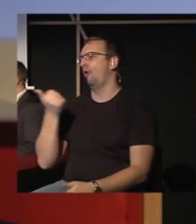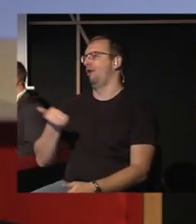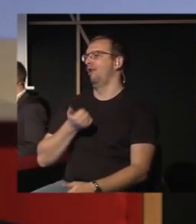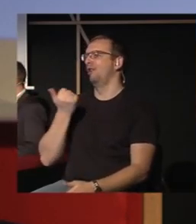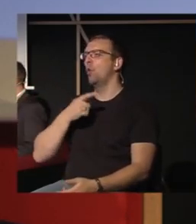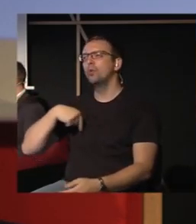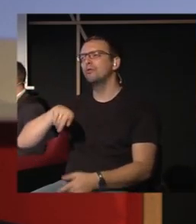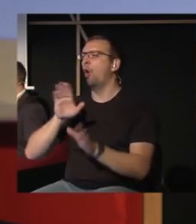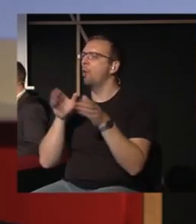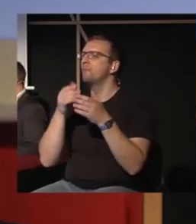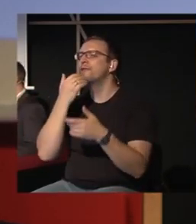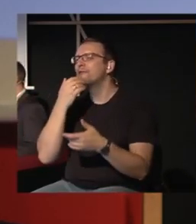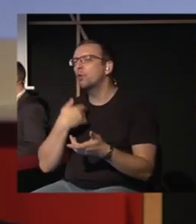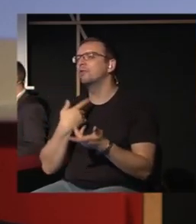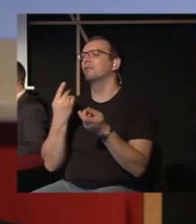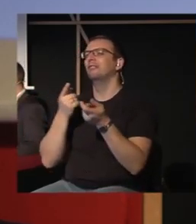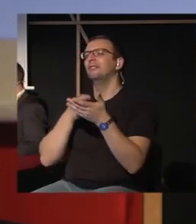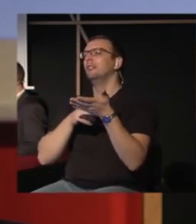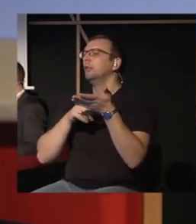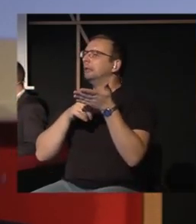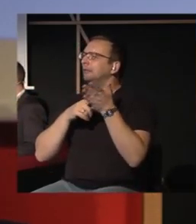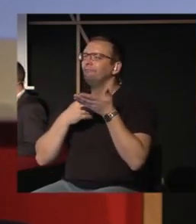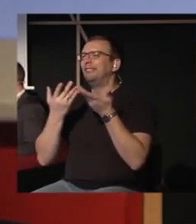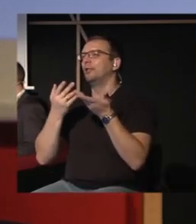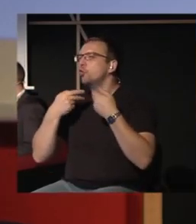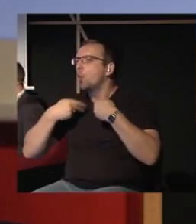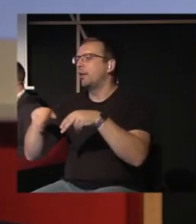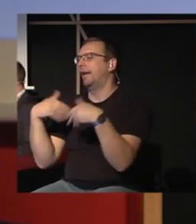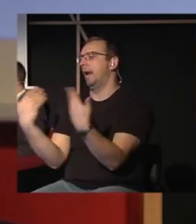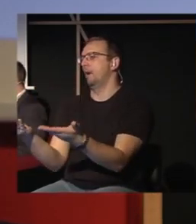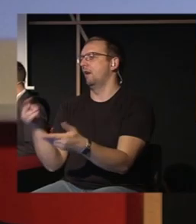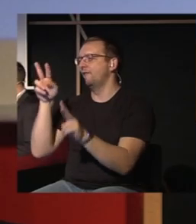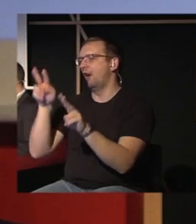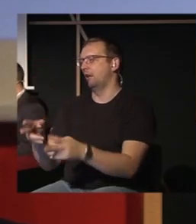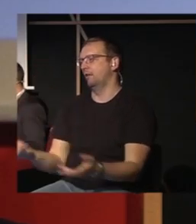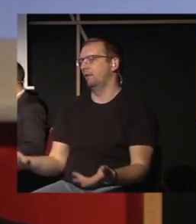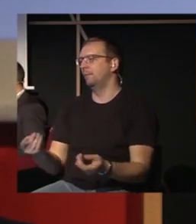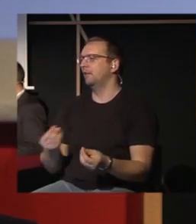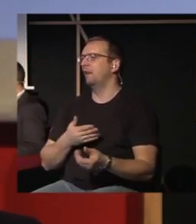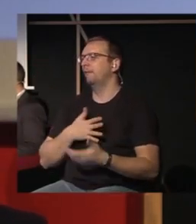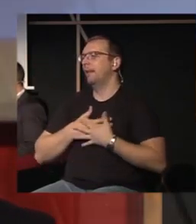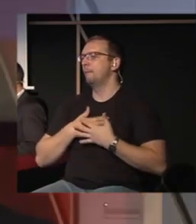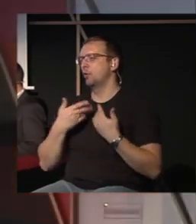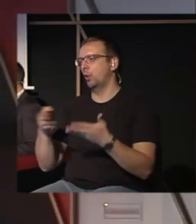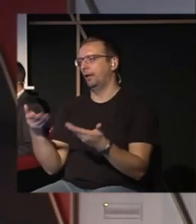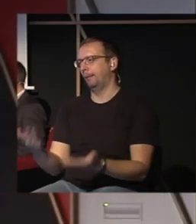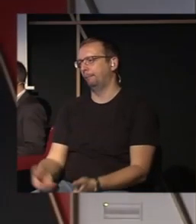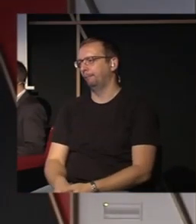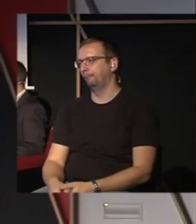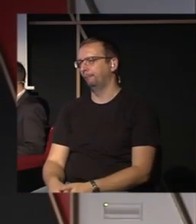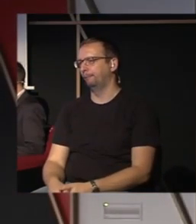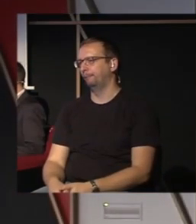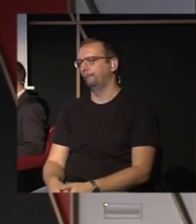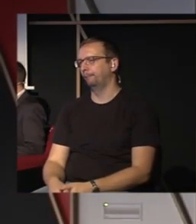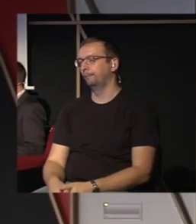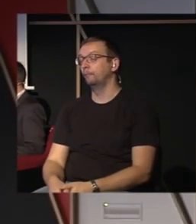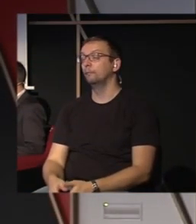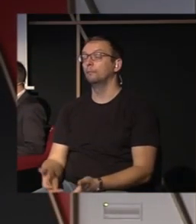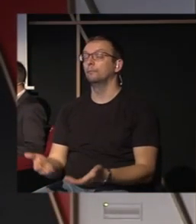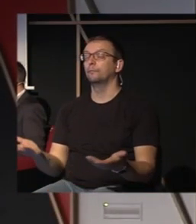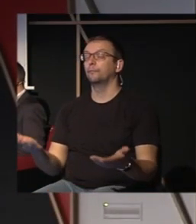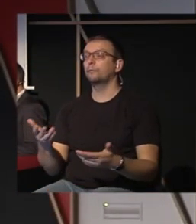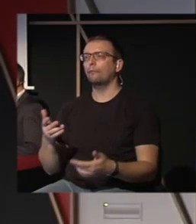Thanks a lot. I think it's great to see those changes already within a short period of time. I'm looking forward to see